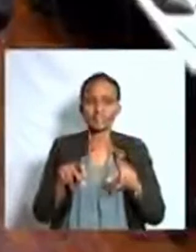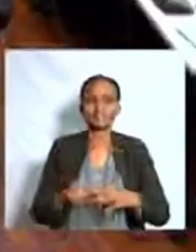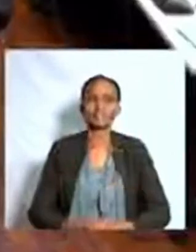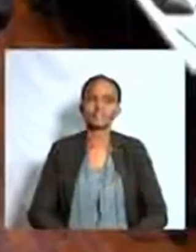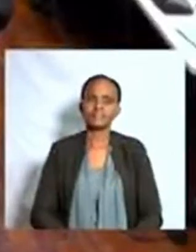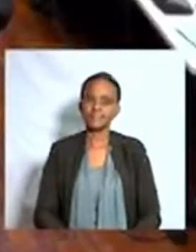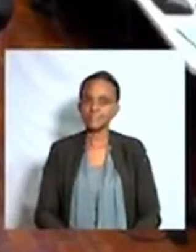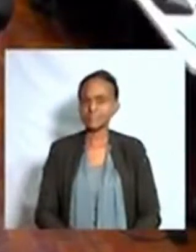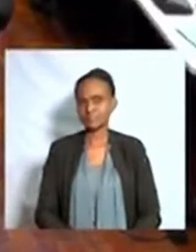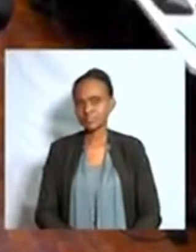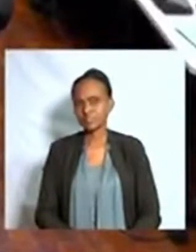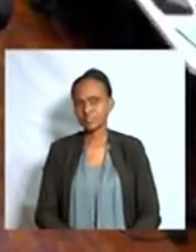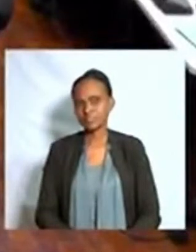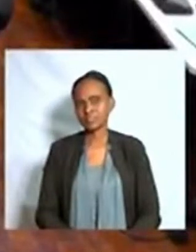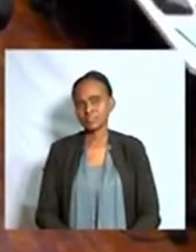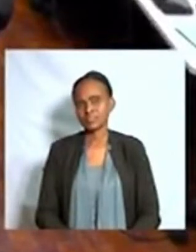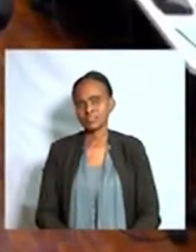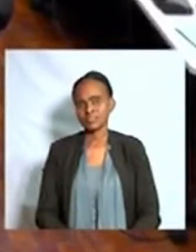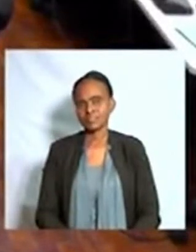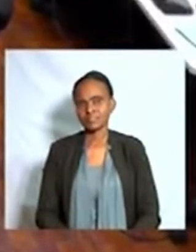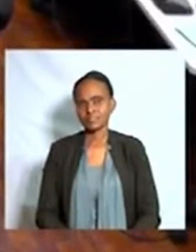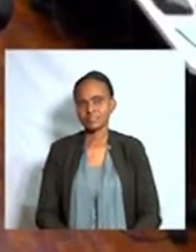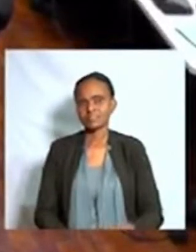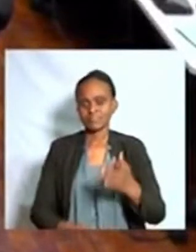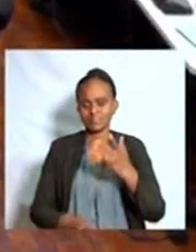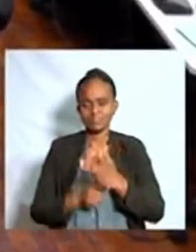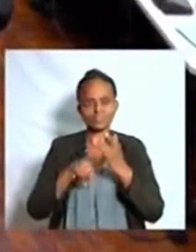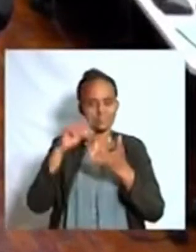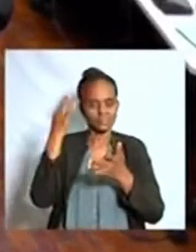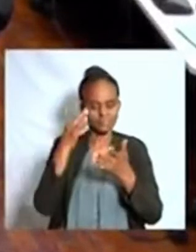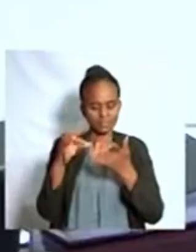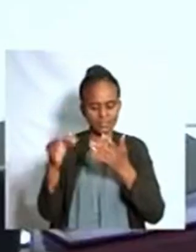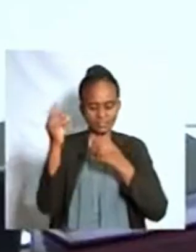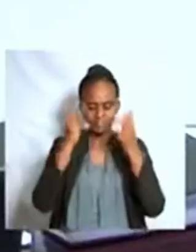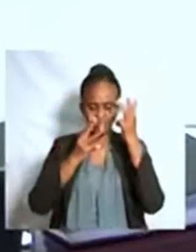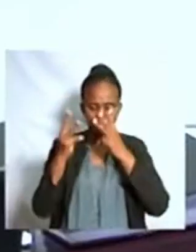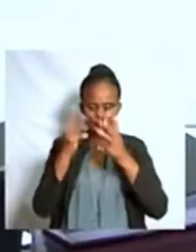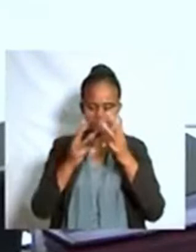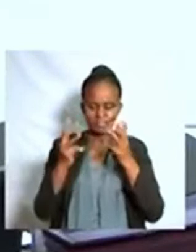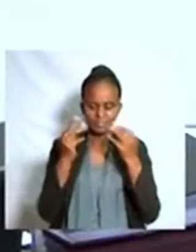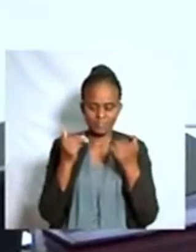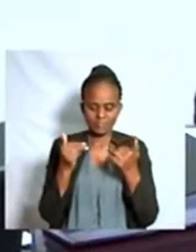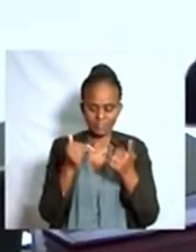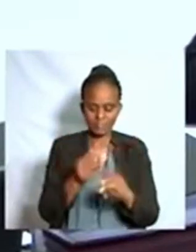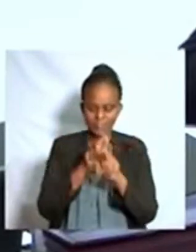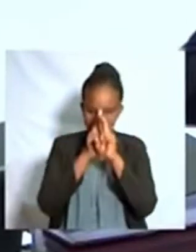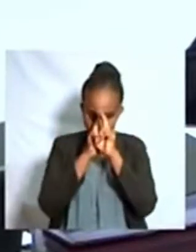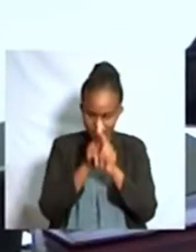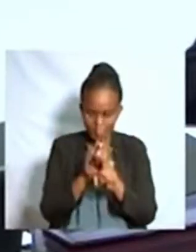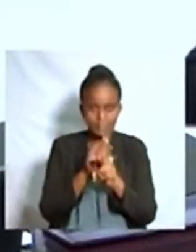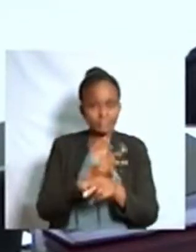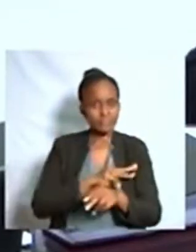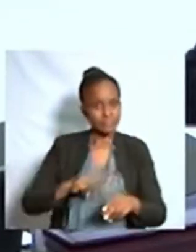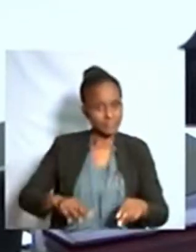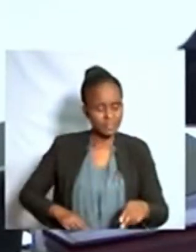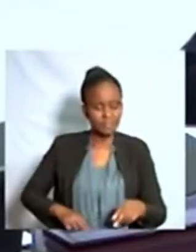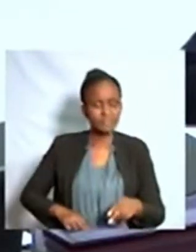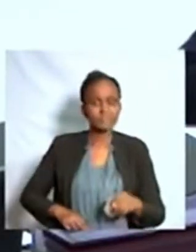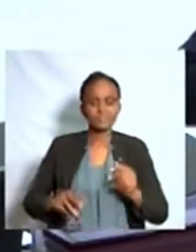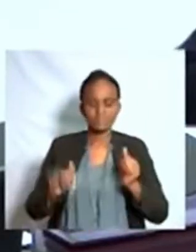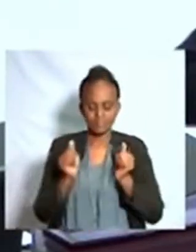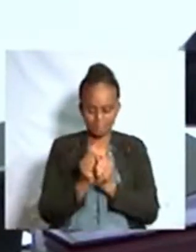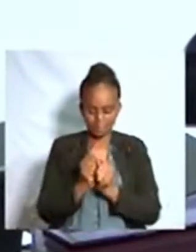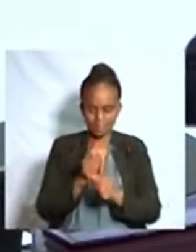you. Town Clerk, the worry from honorable members, and